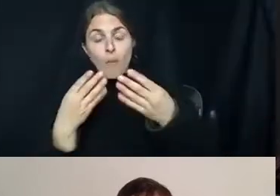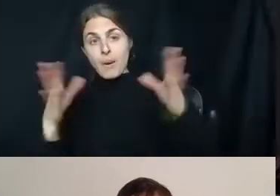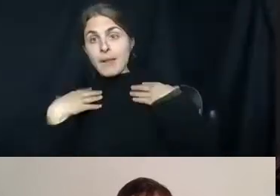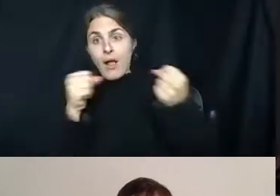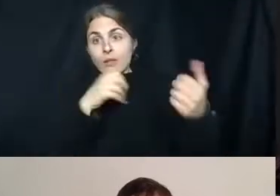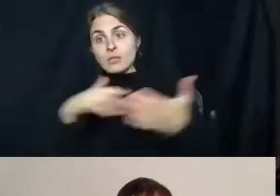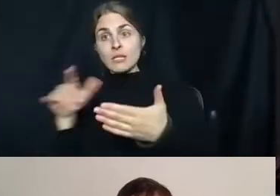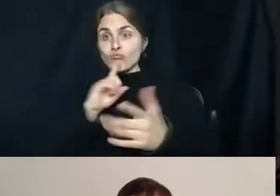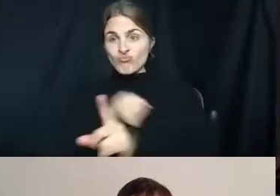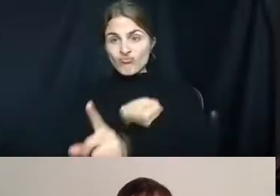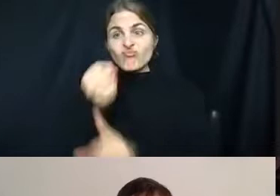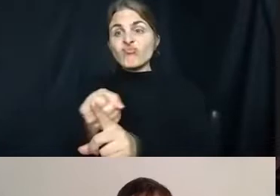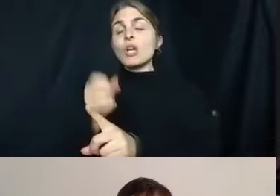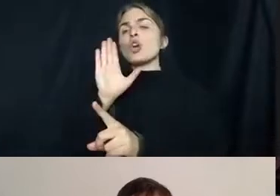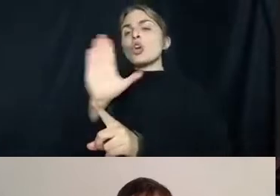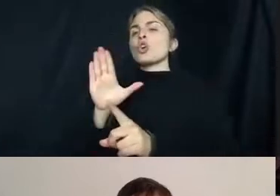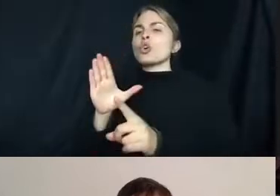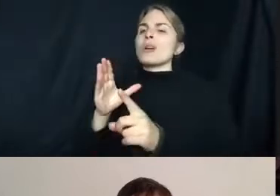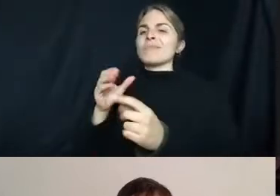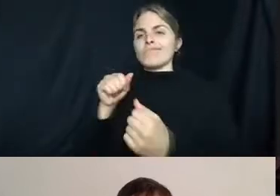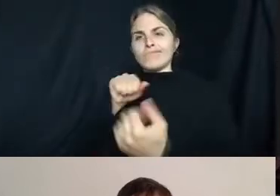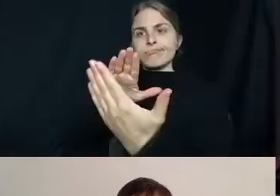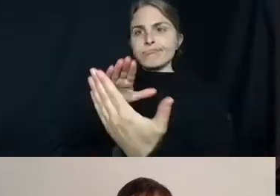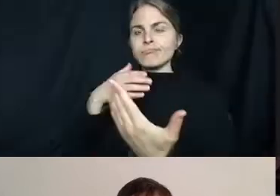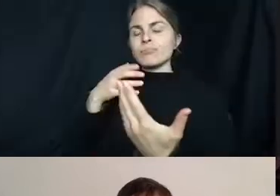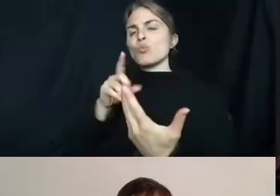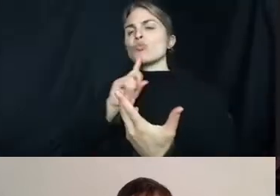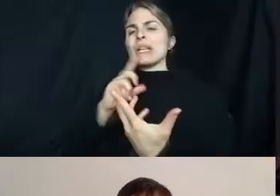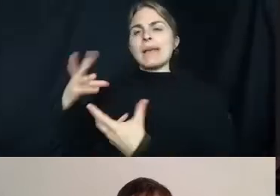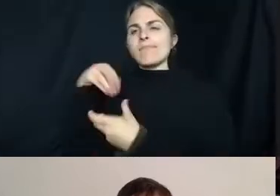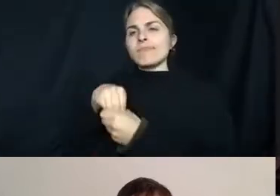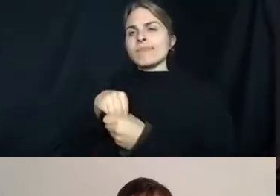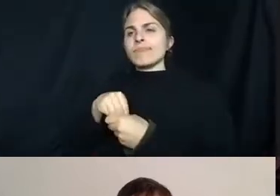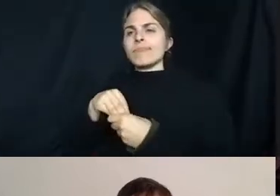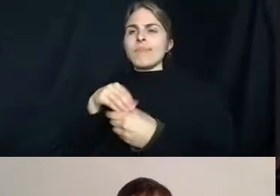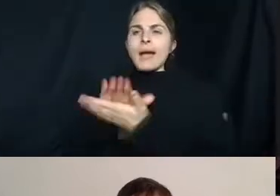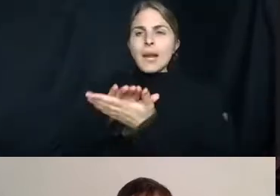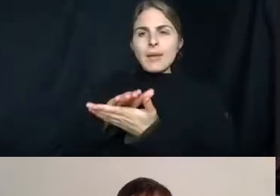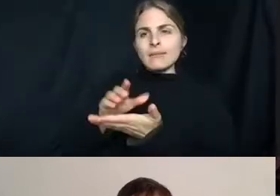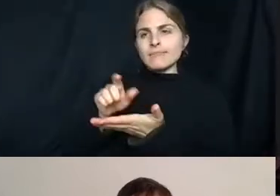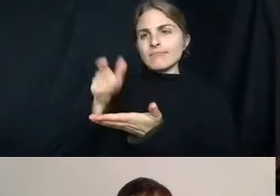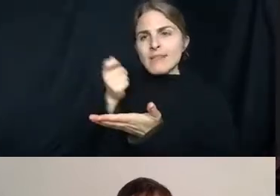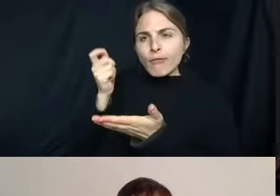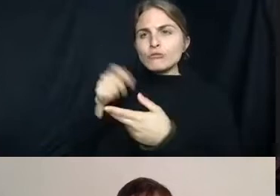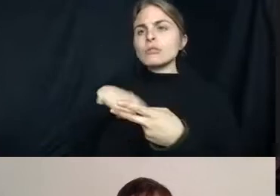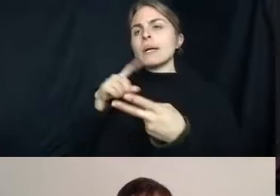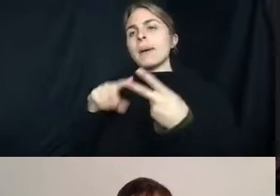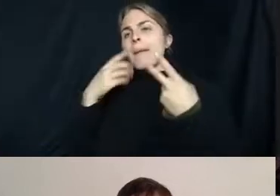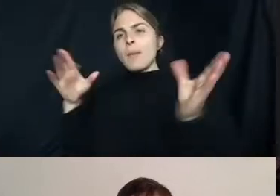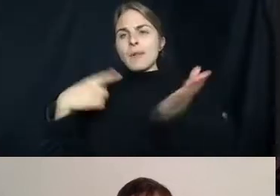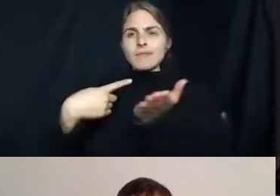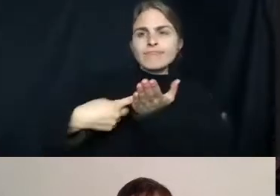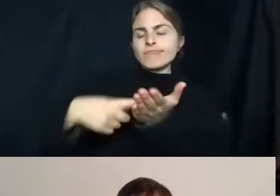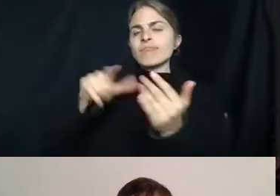Mikey's public-facing work often blends academic scholarship, personal narratives, and liberationist politics to